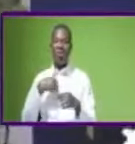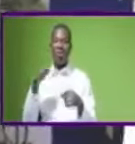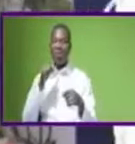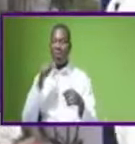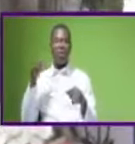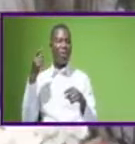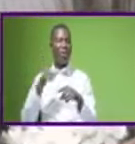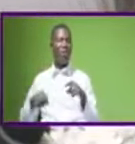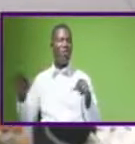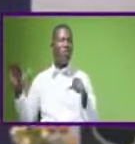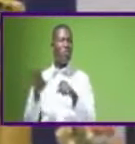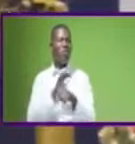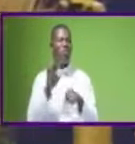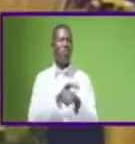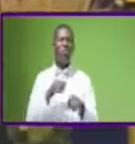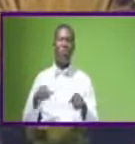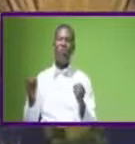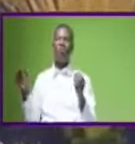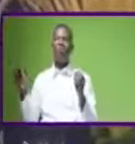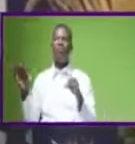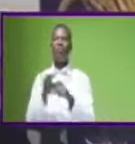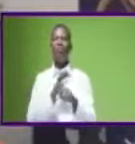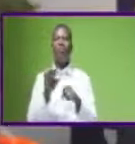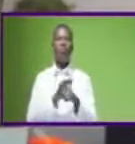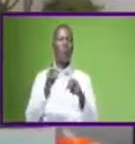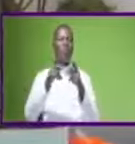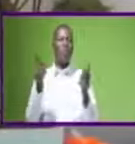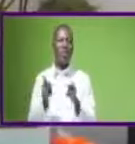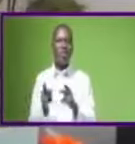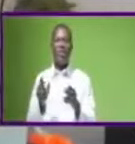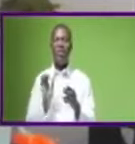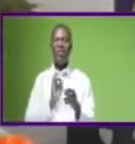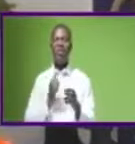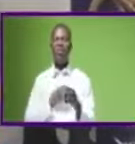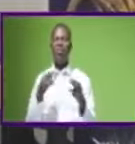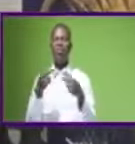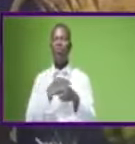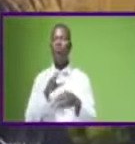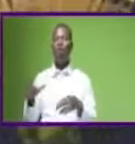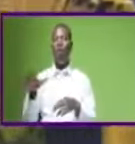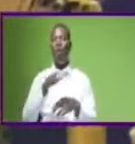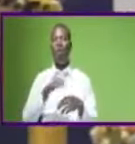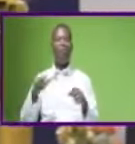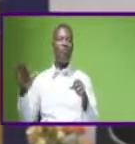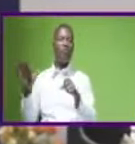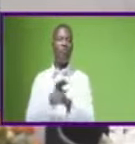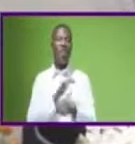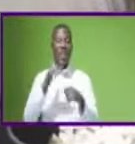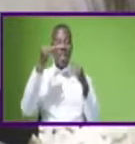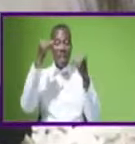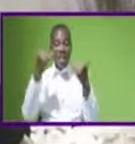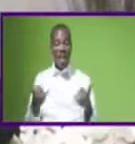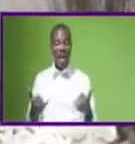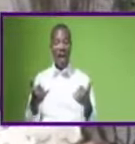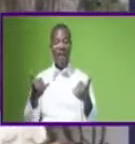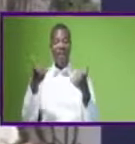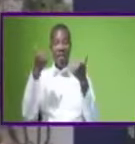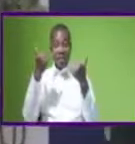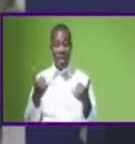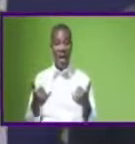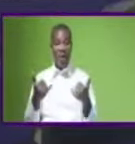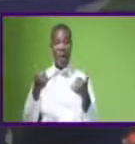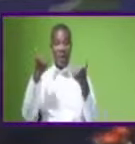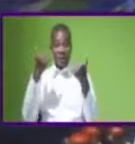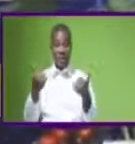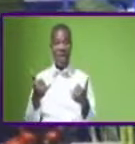babia yenko babia yen nan munyina yema na fedie mode ma to